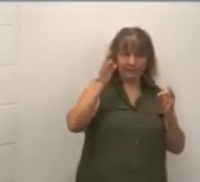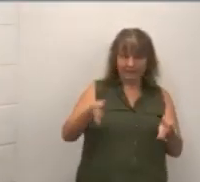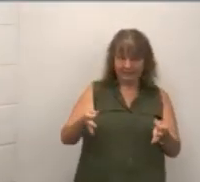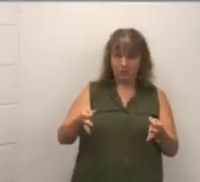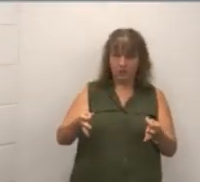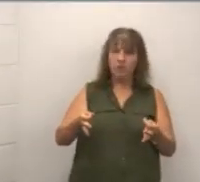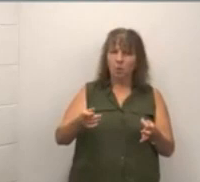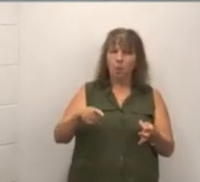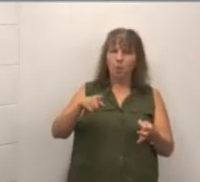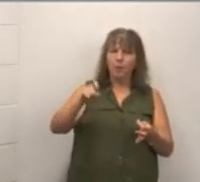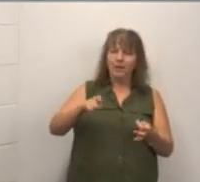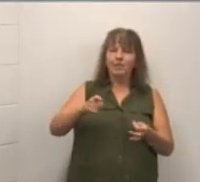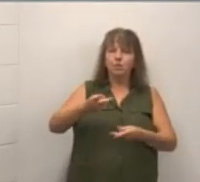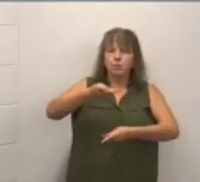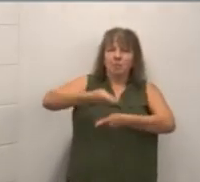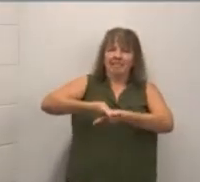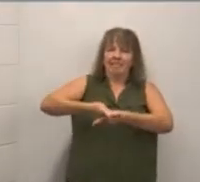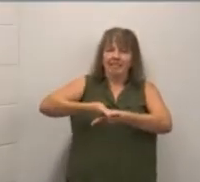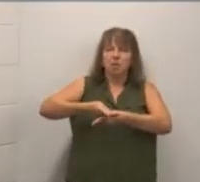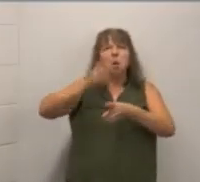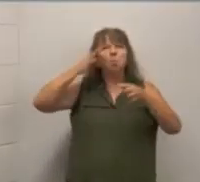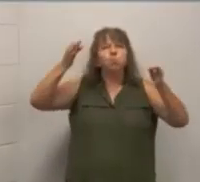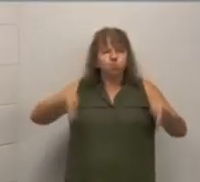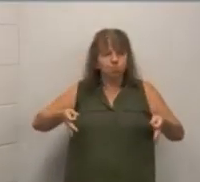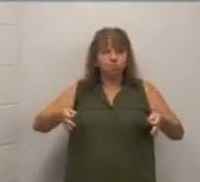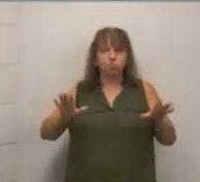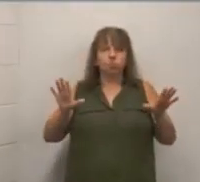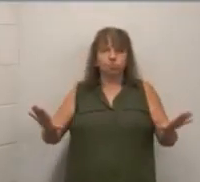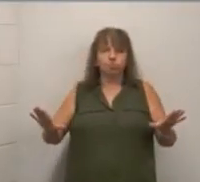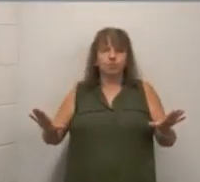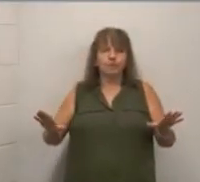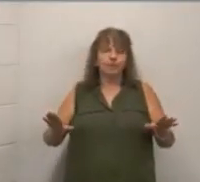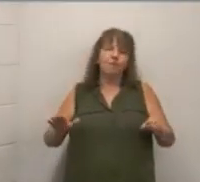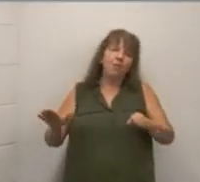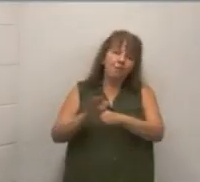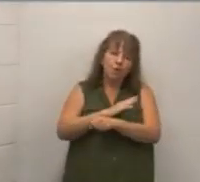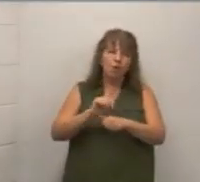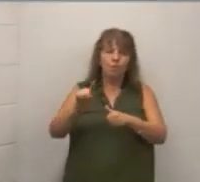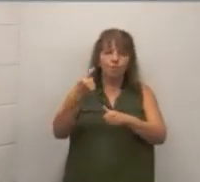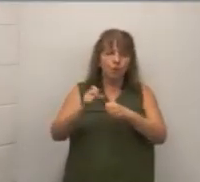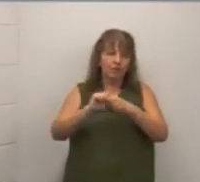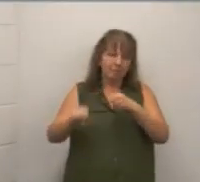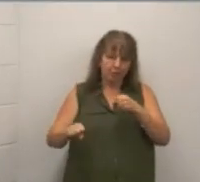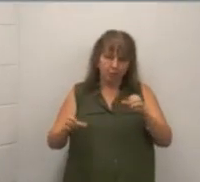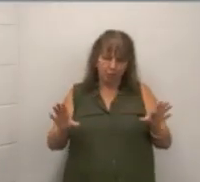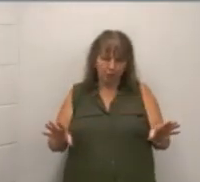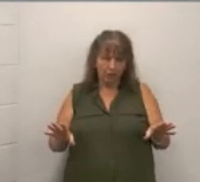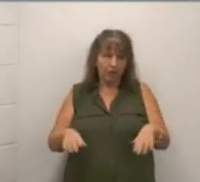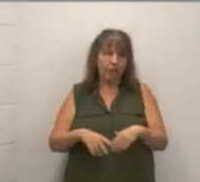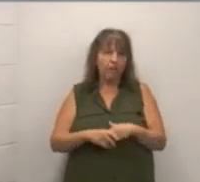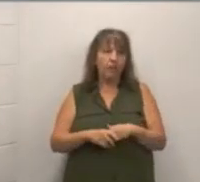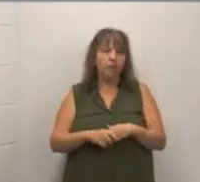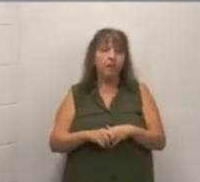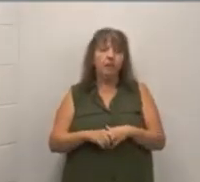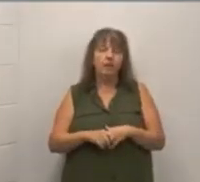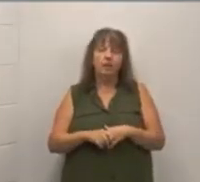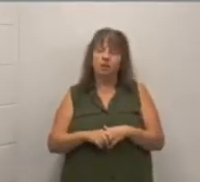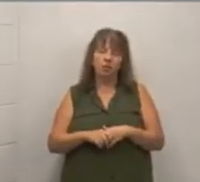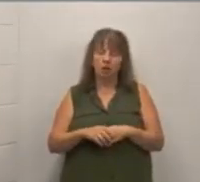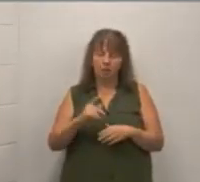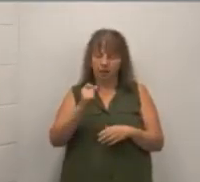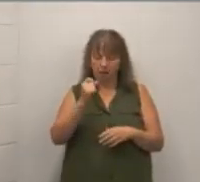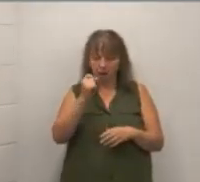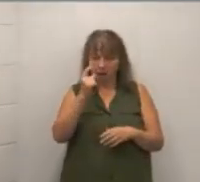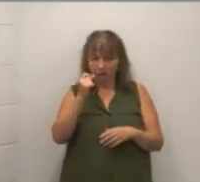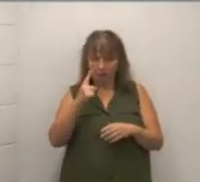intact from now until the end of the first semester. The amount of time, the